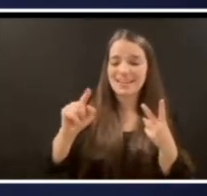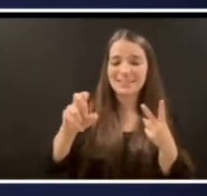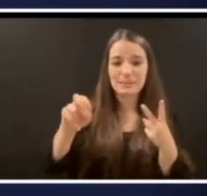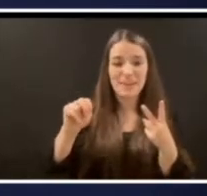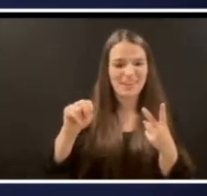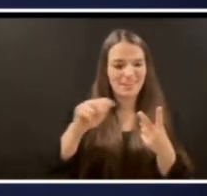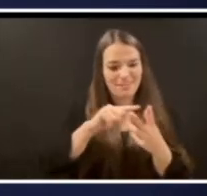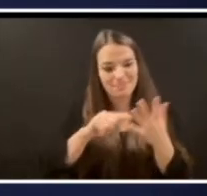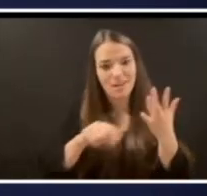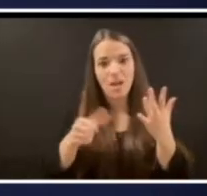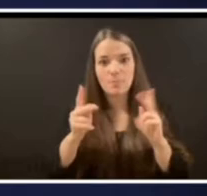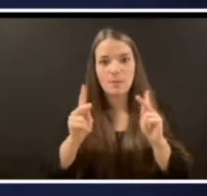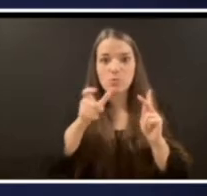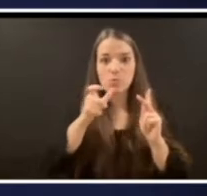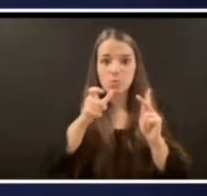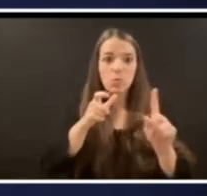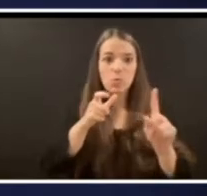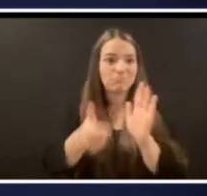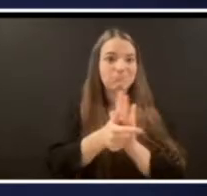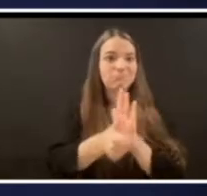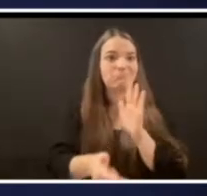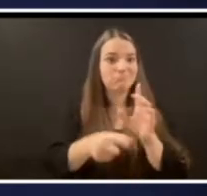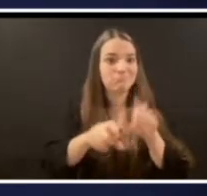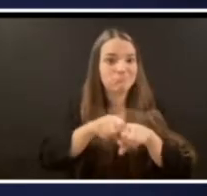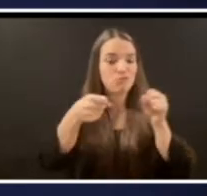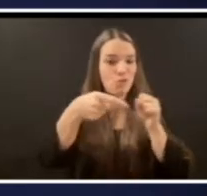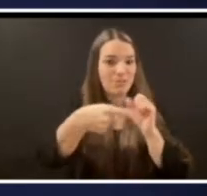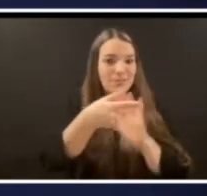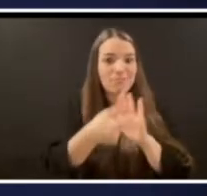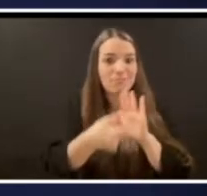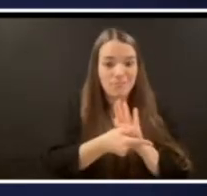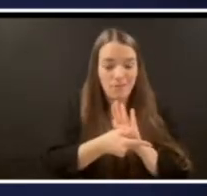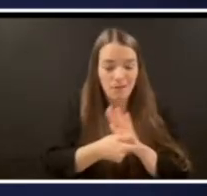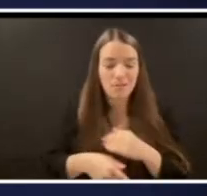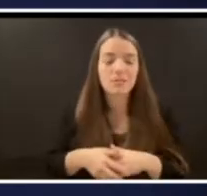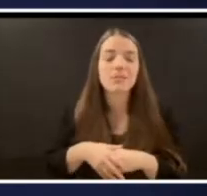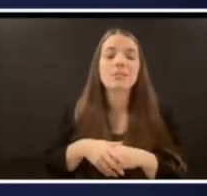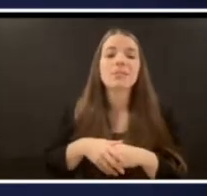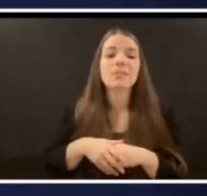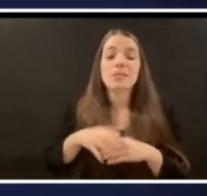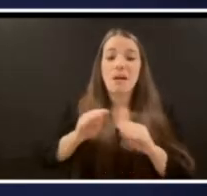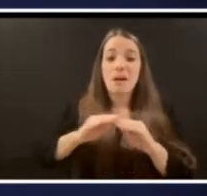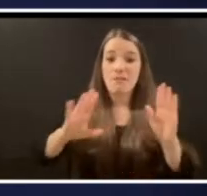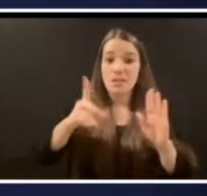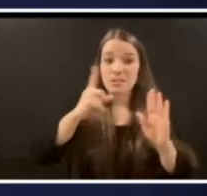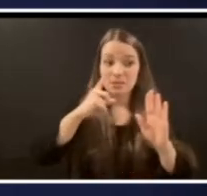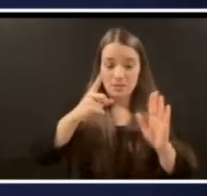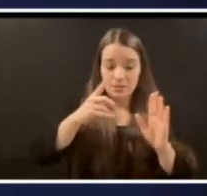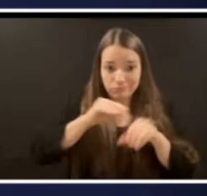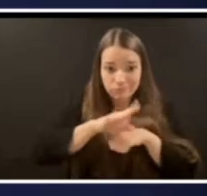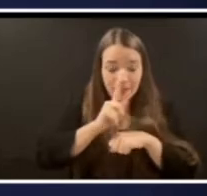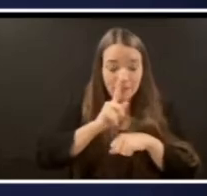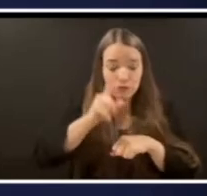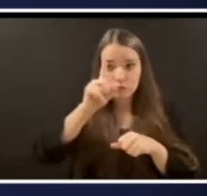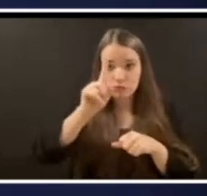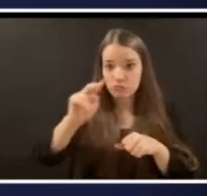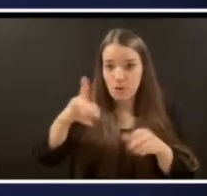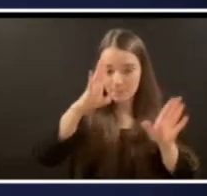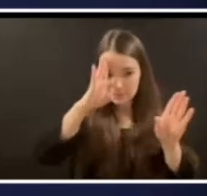statute. The whole purpose and obvious effect of Trump's scheme were to